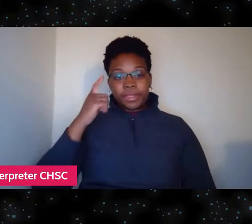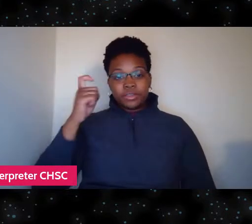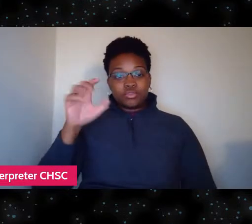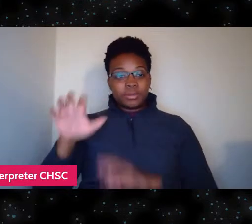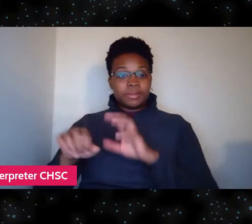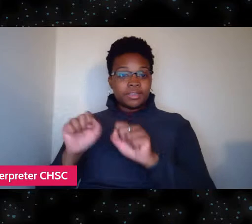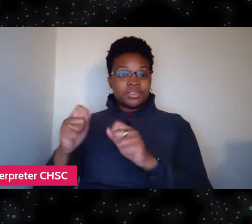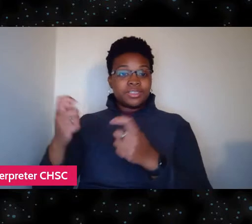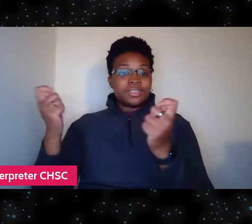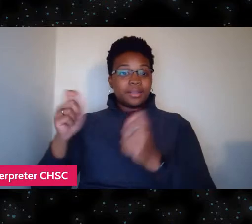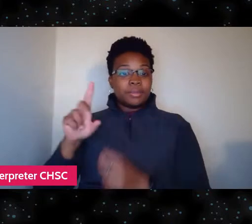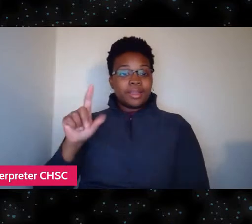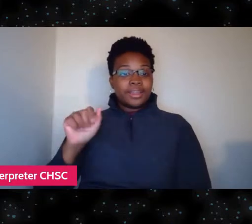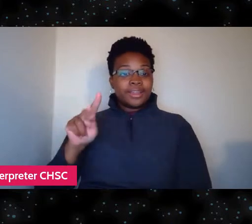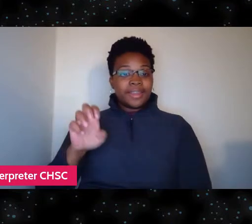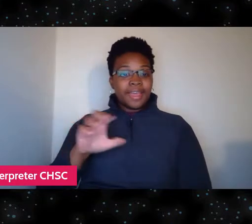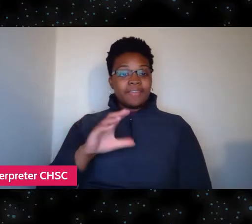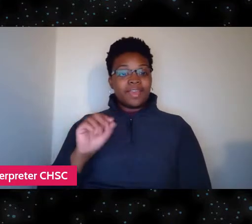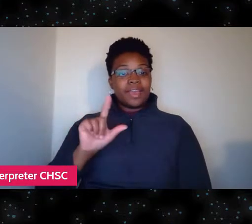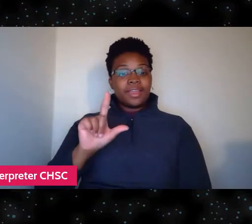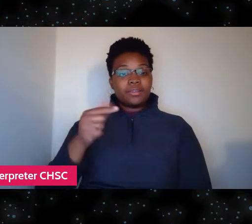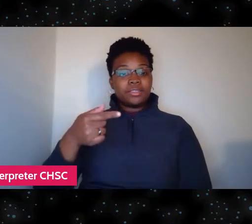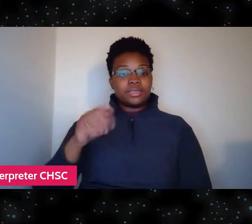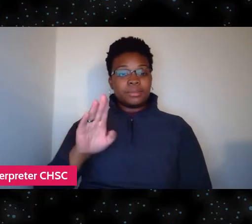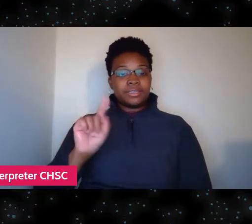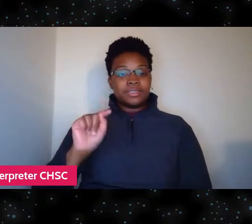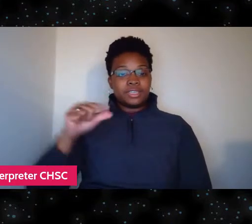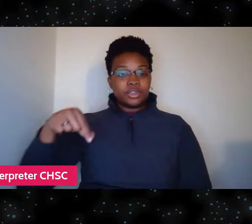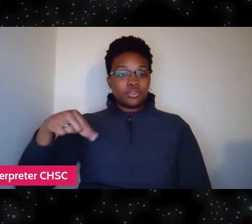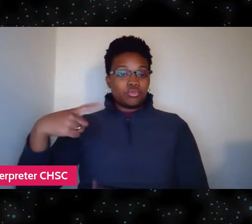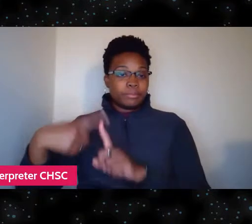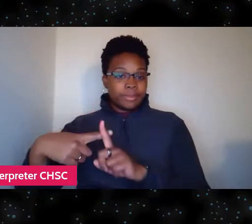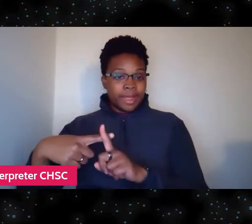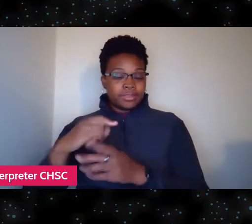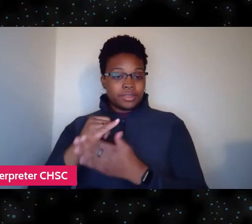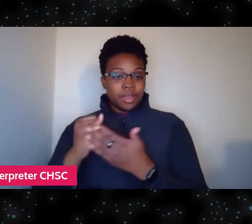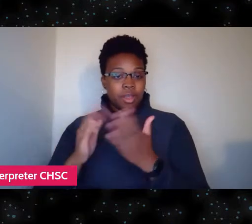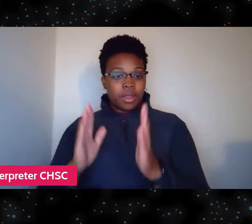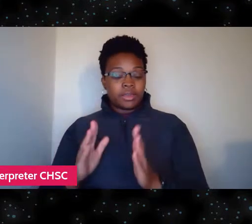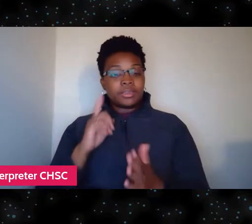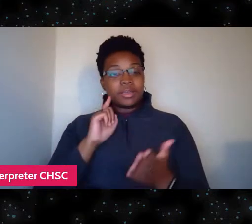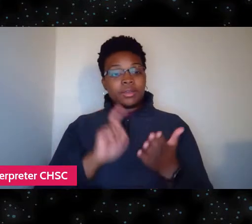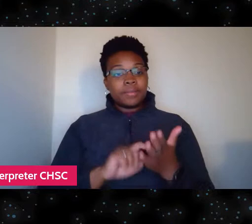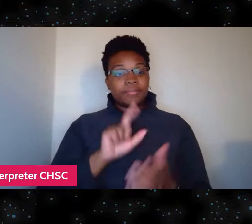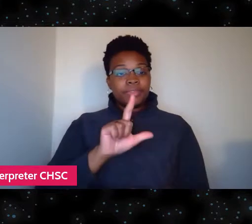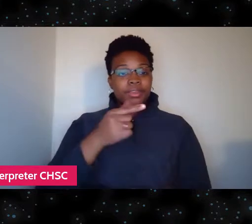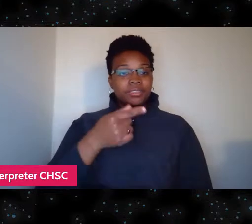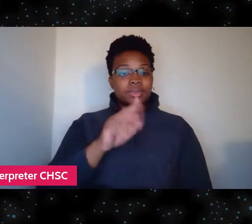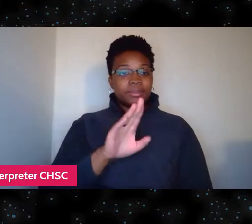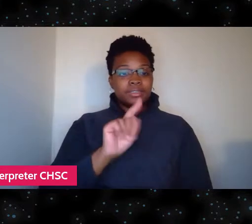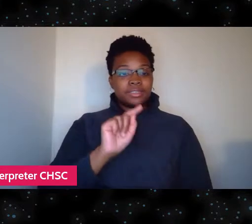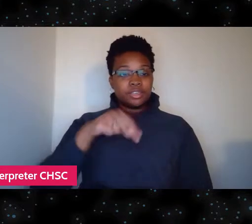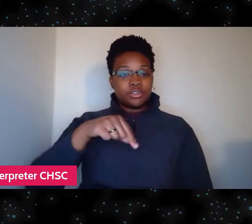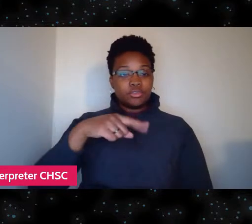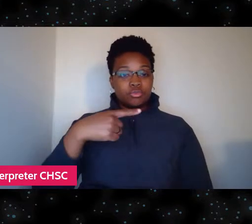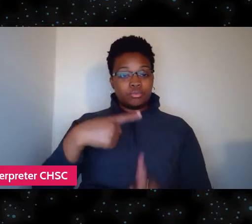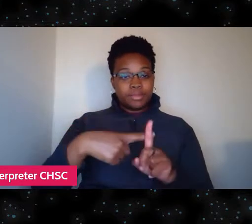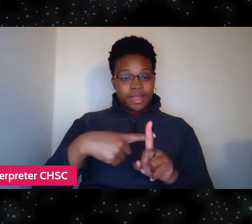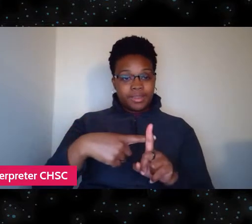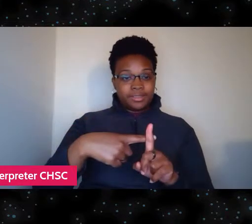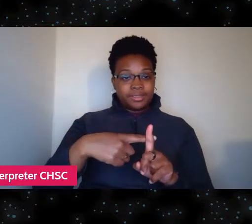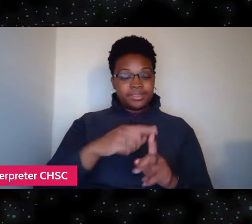and LGBTQ plus artists by recognizing an LGBTQ plus filmmaker at the